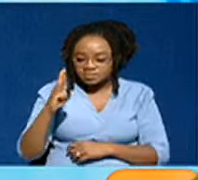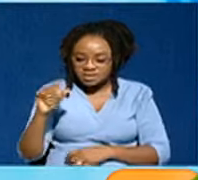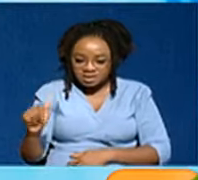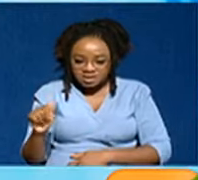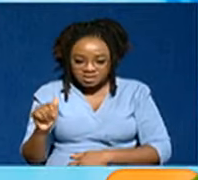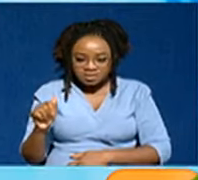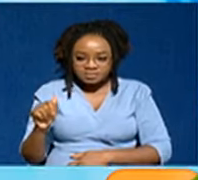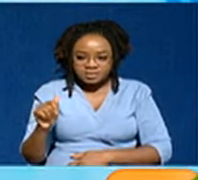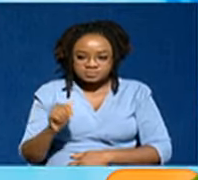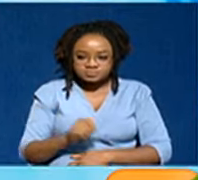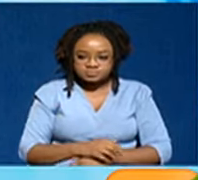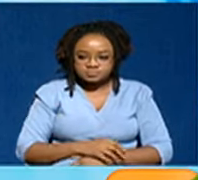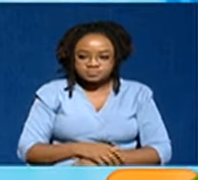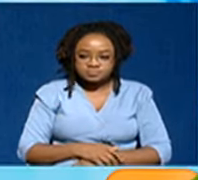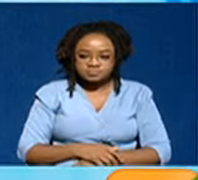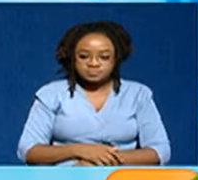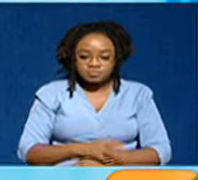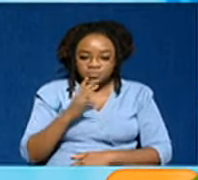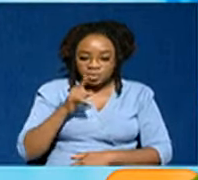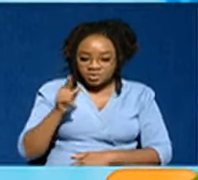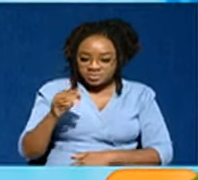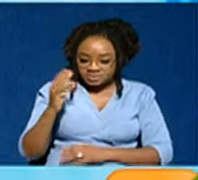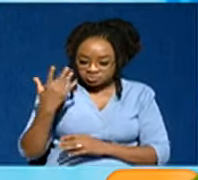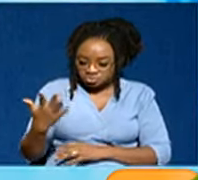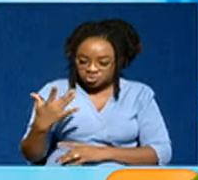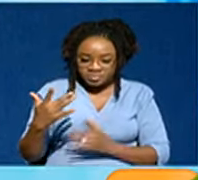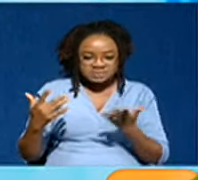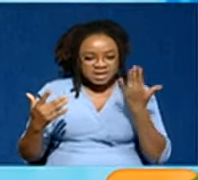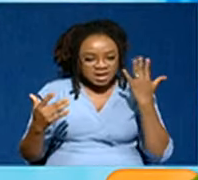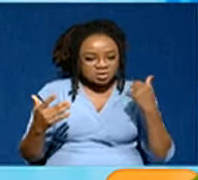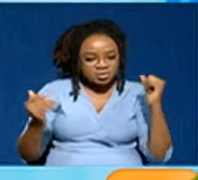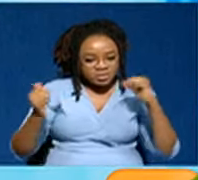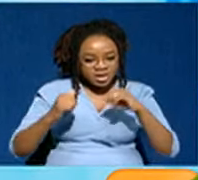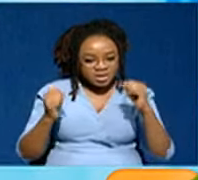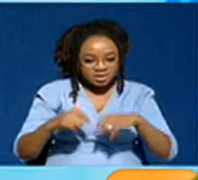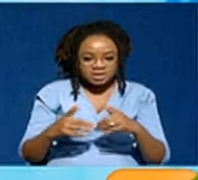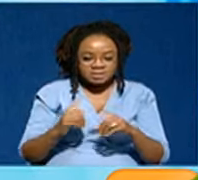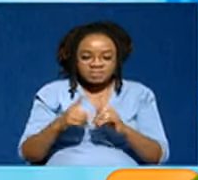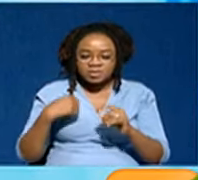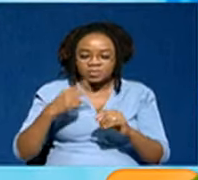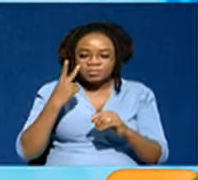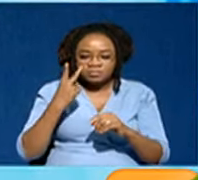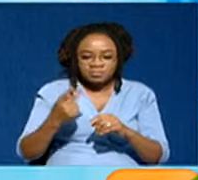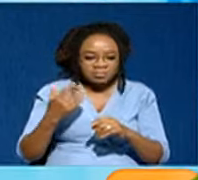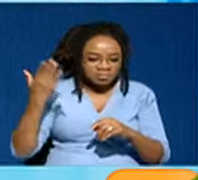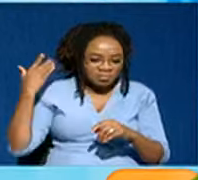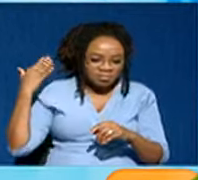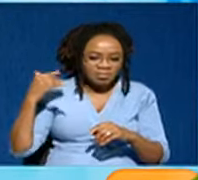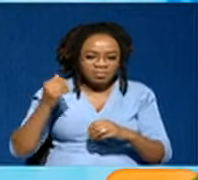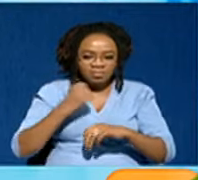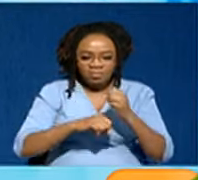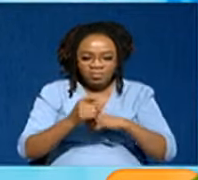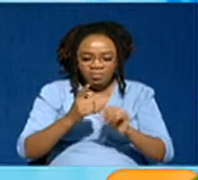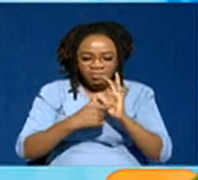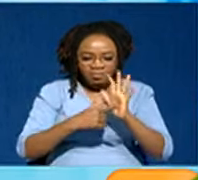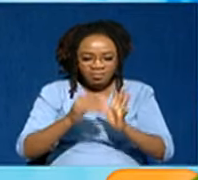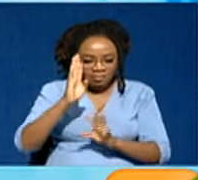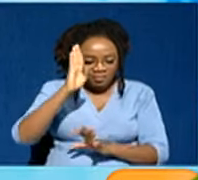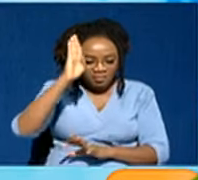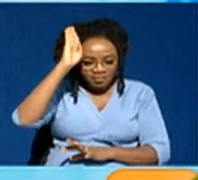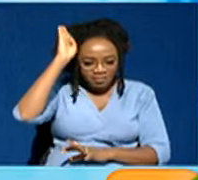is the document that secures us, and we have seen a very bad trend, the Auditor General